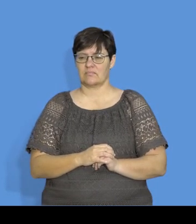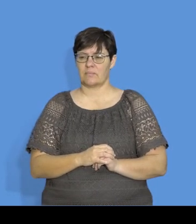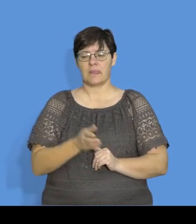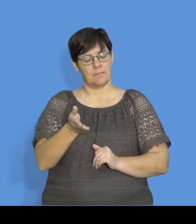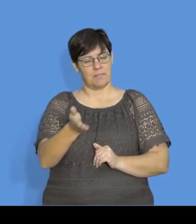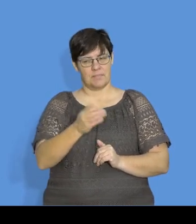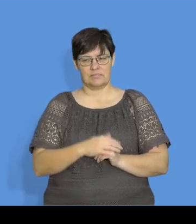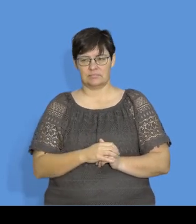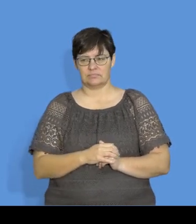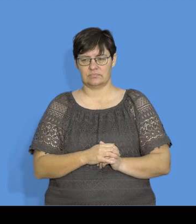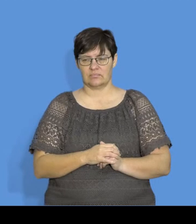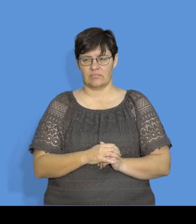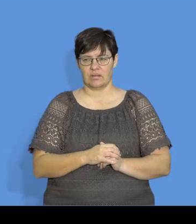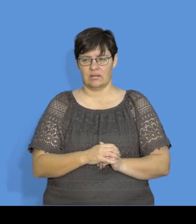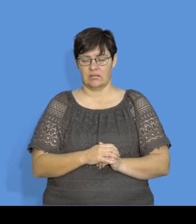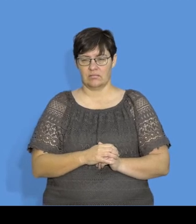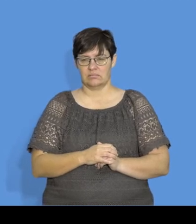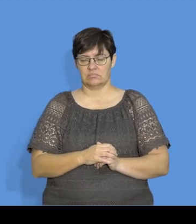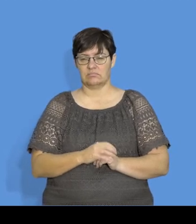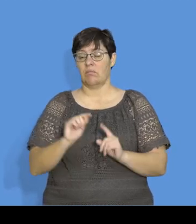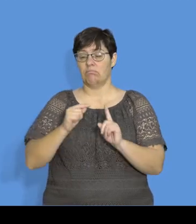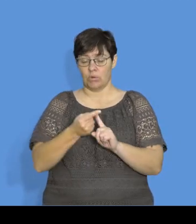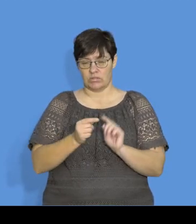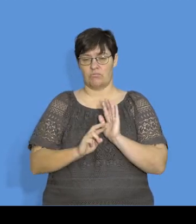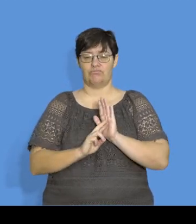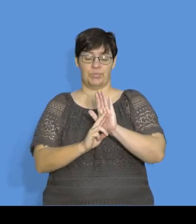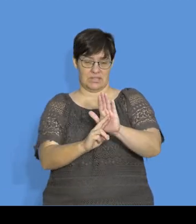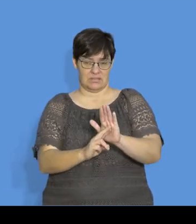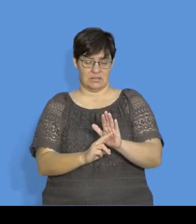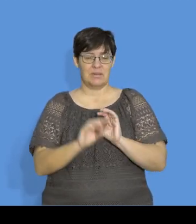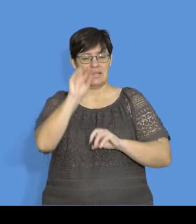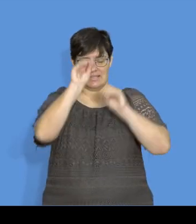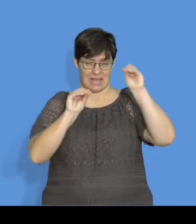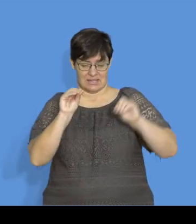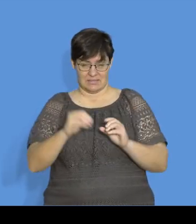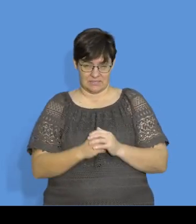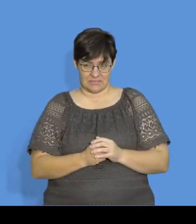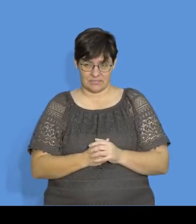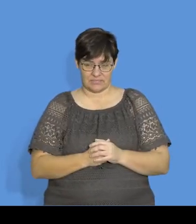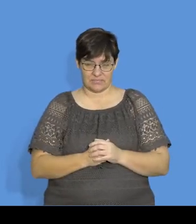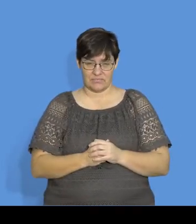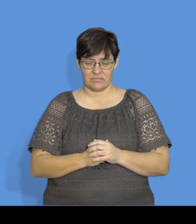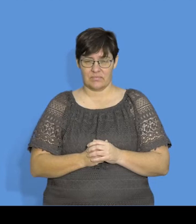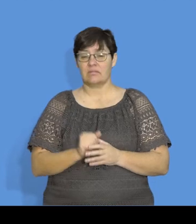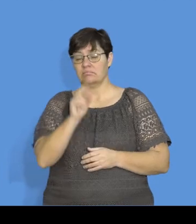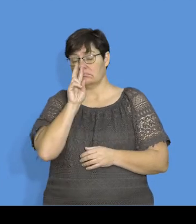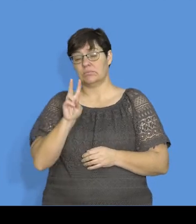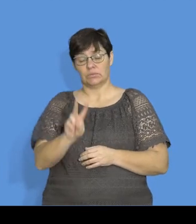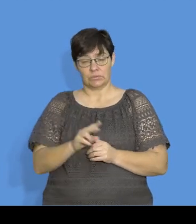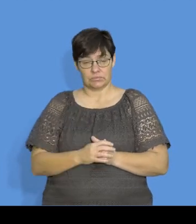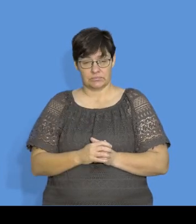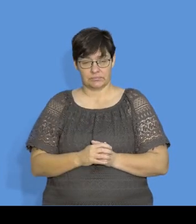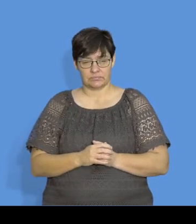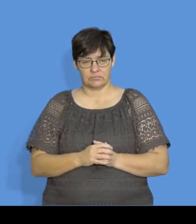This is, what do we get? All the points represented. This is our scatter plot. Okay. If you look at our scatter